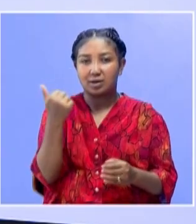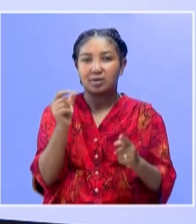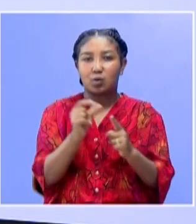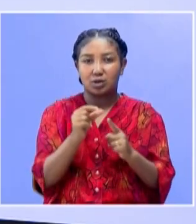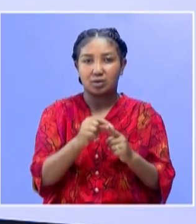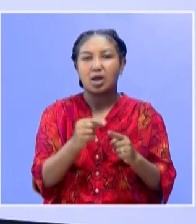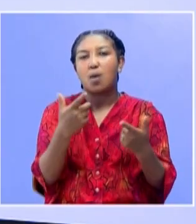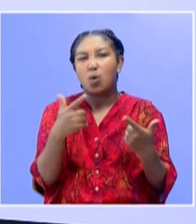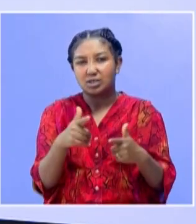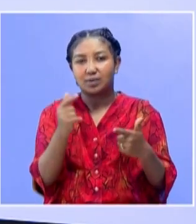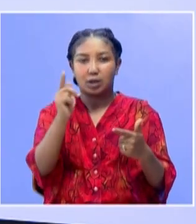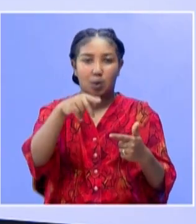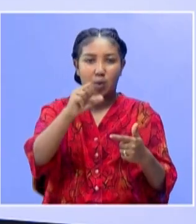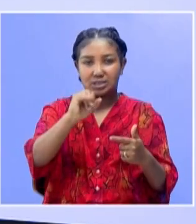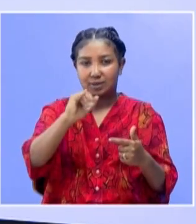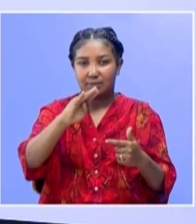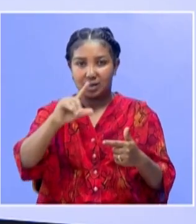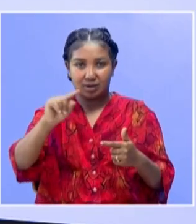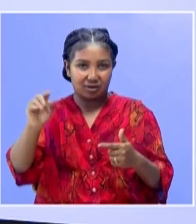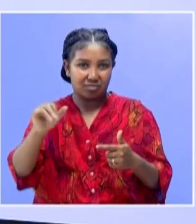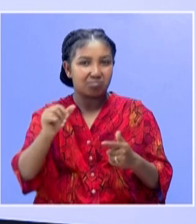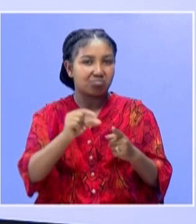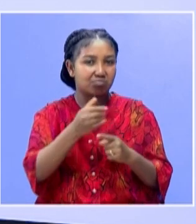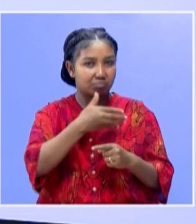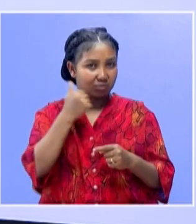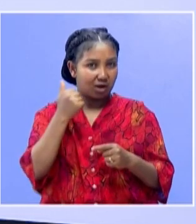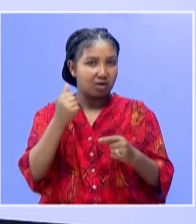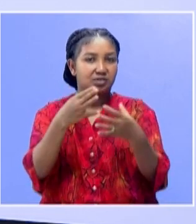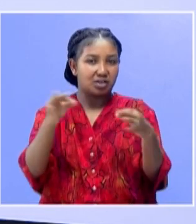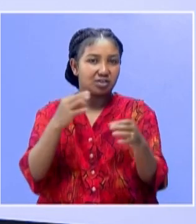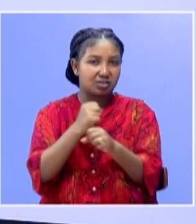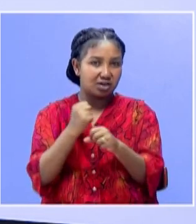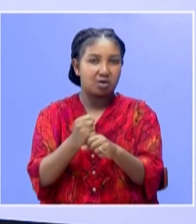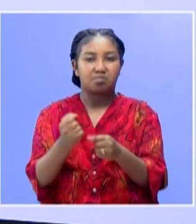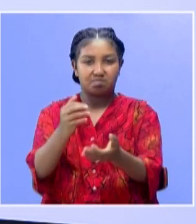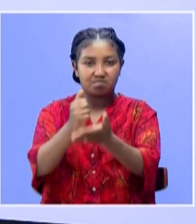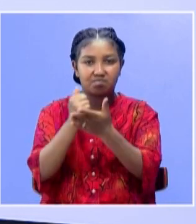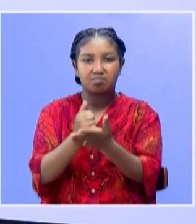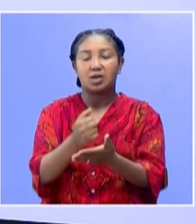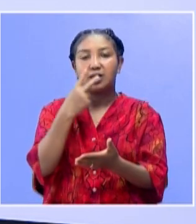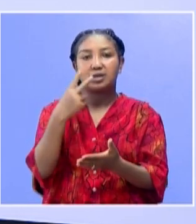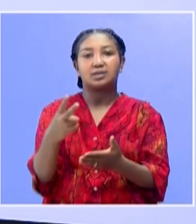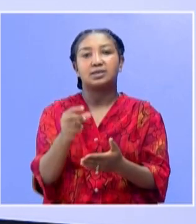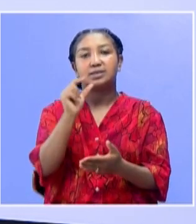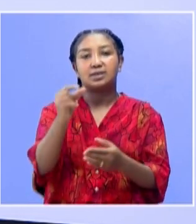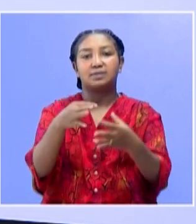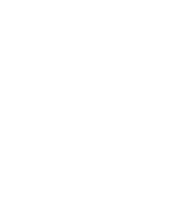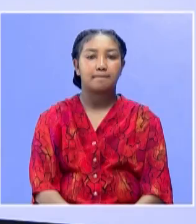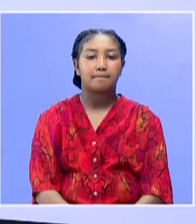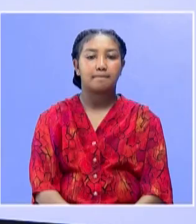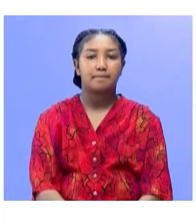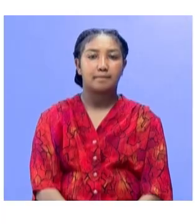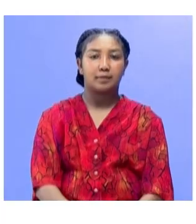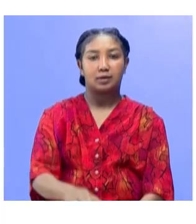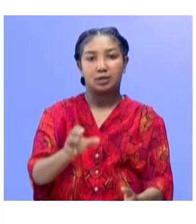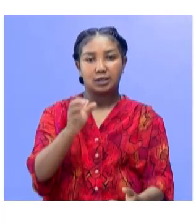word possibility condition, because it will help you on constructing a sentence. All right? Let us see some sentence.